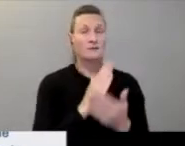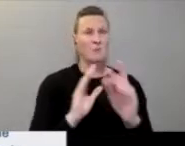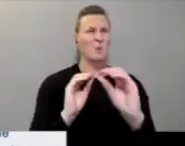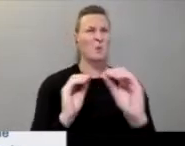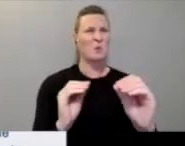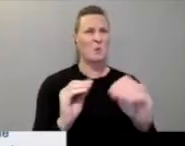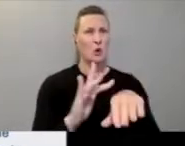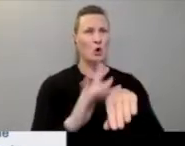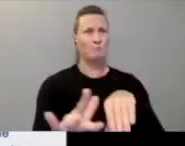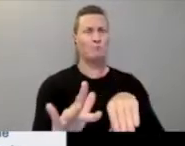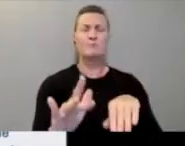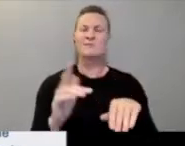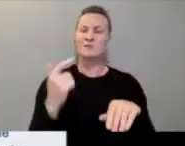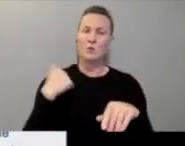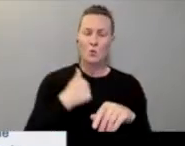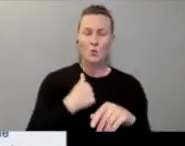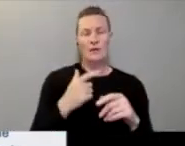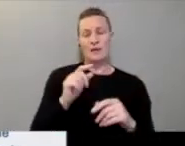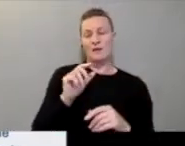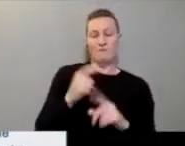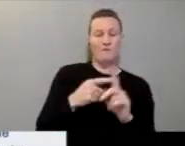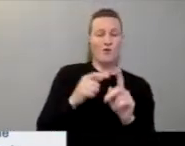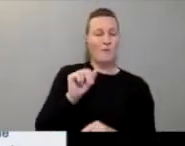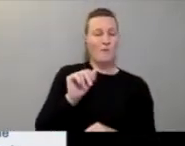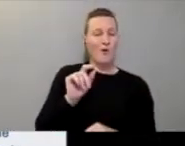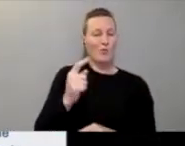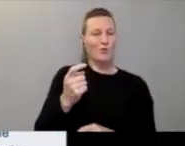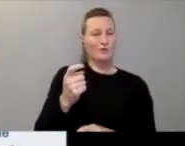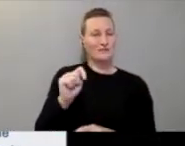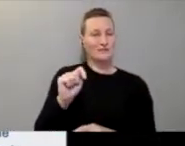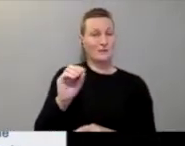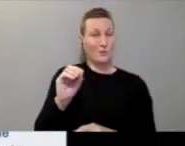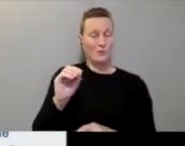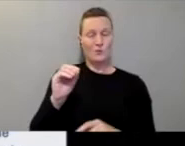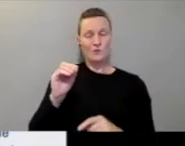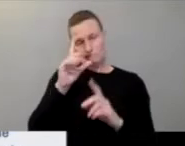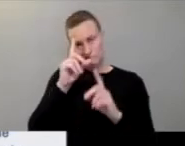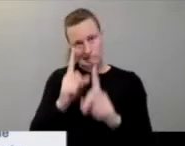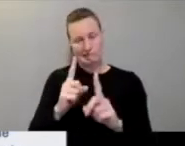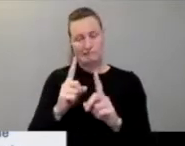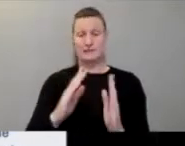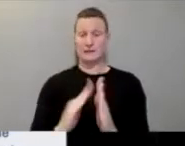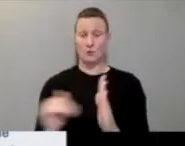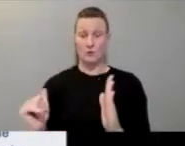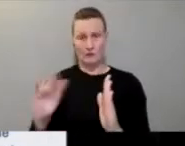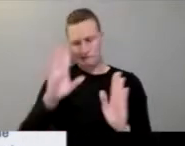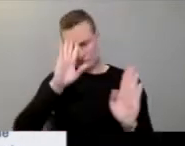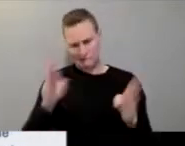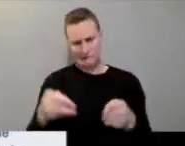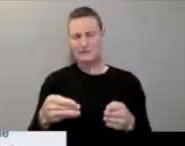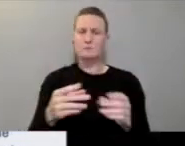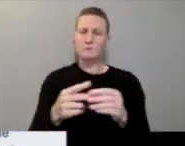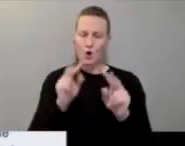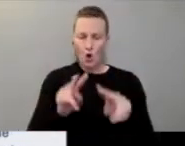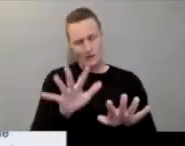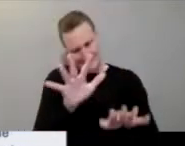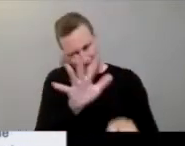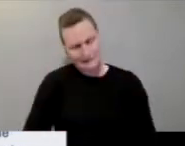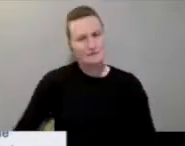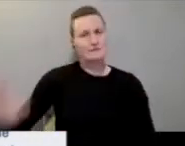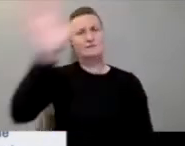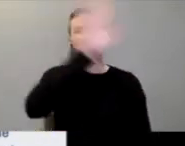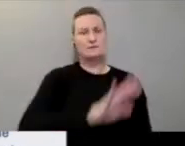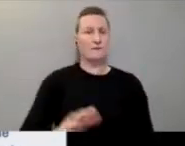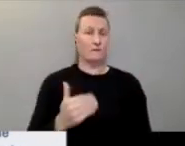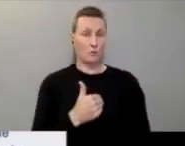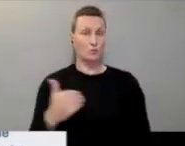make an effort to ensure that programming happens not only downtown, but further out within the city. But